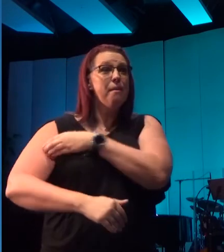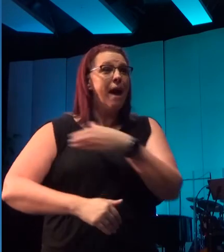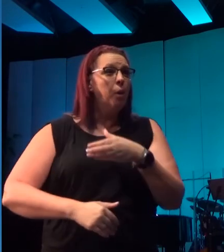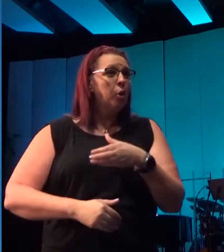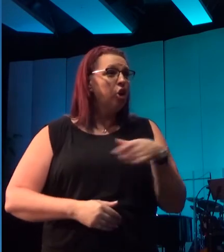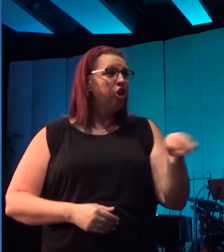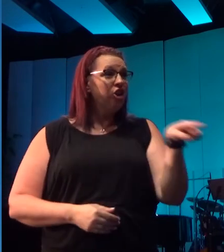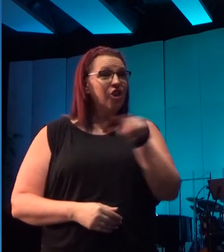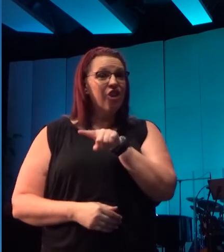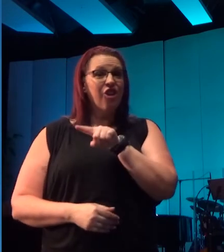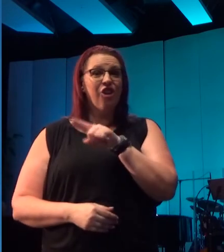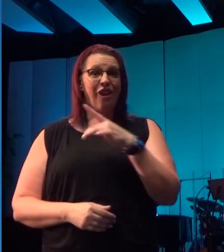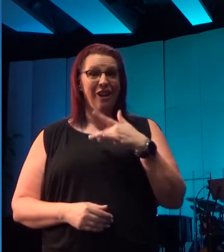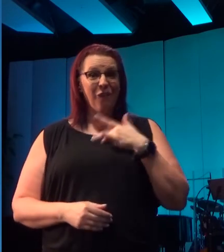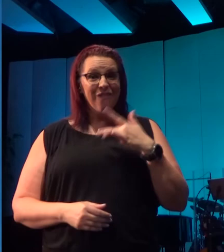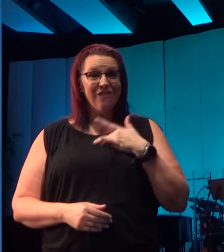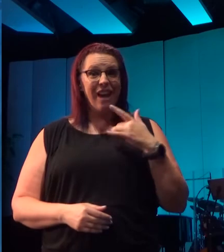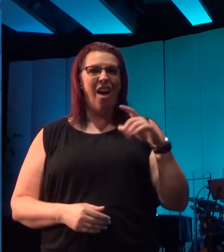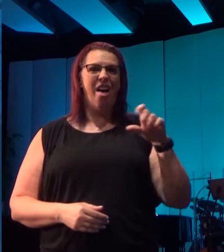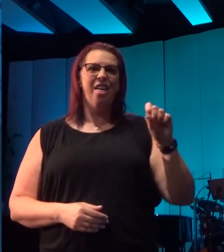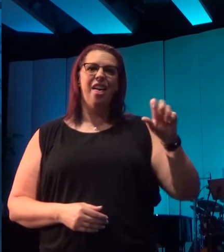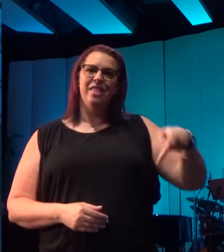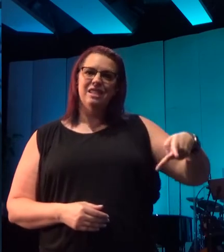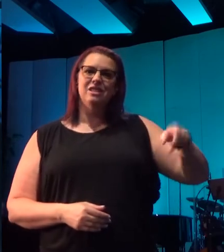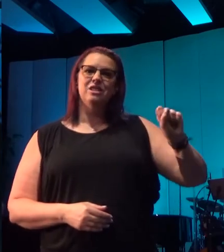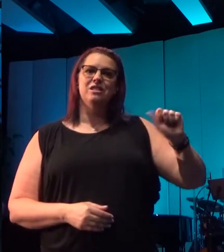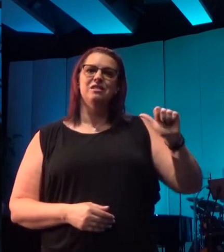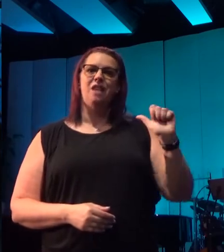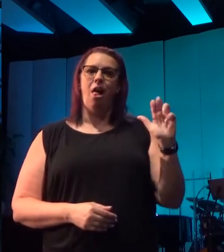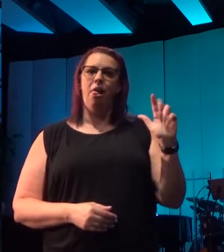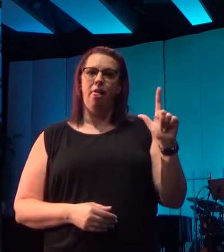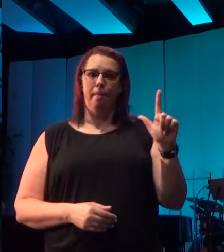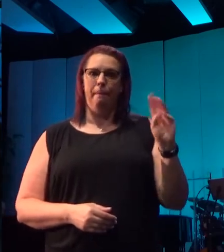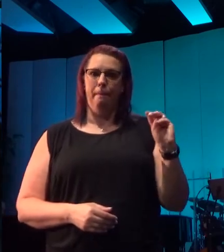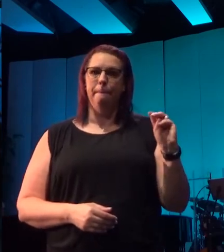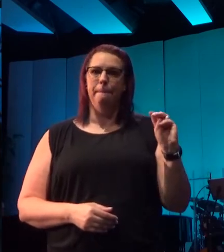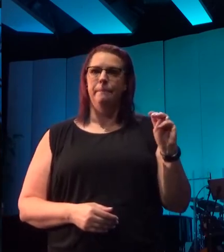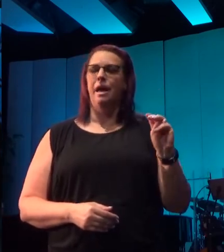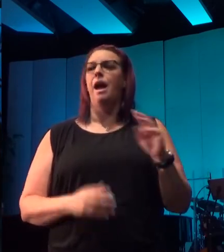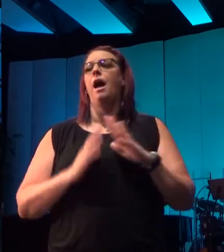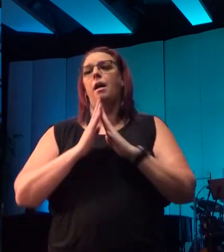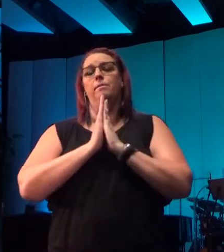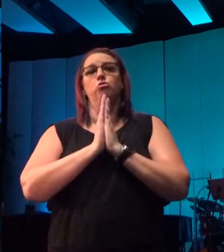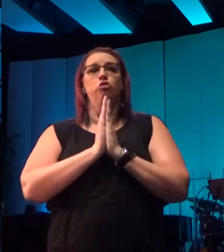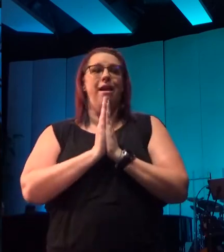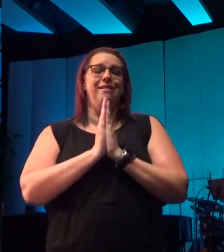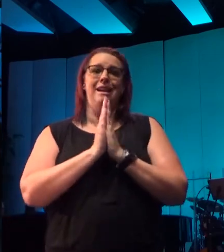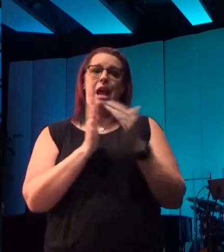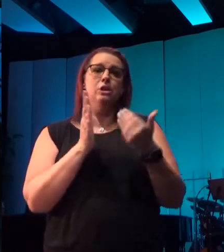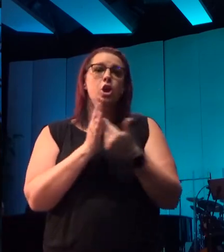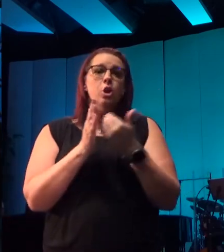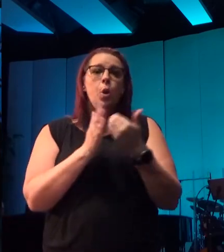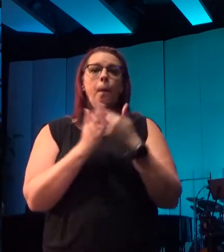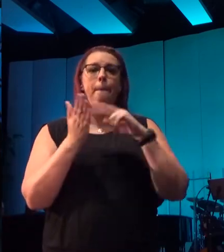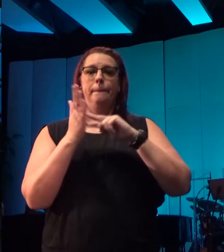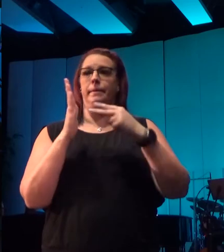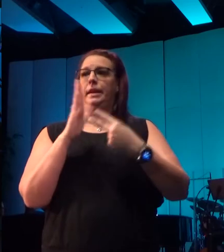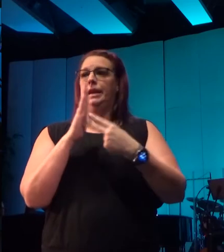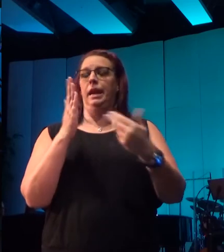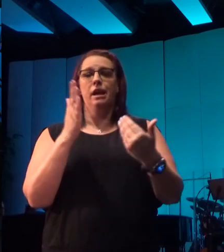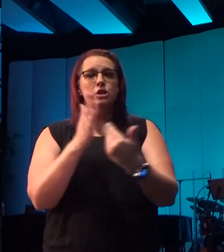vibration of this great psalm? I just pray that this has new meaning and new